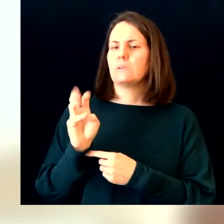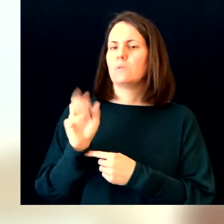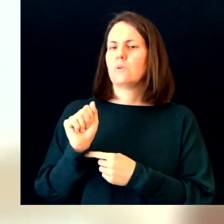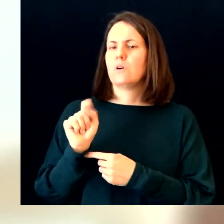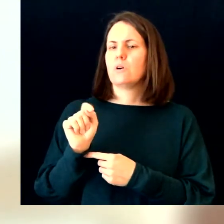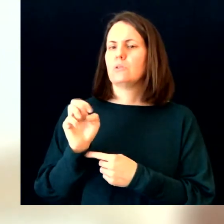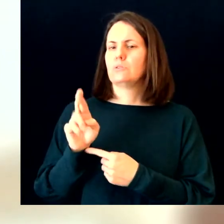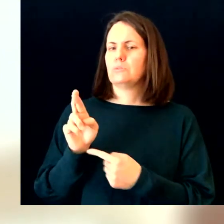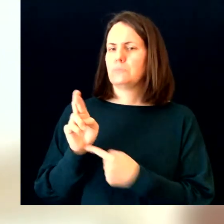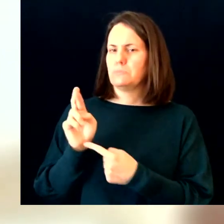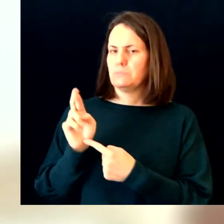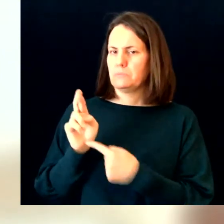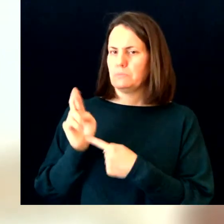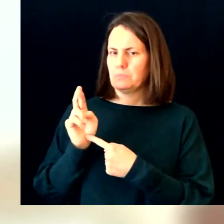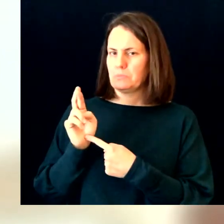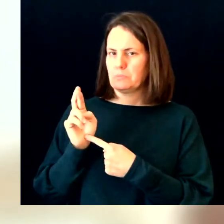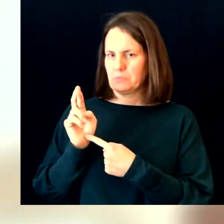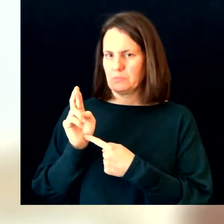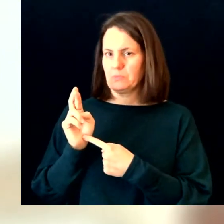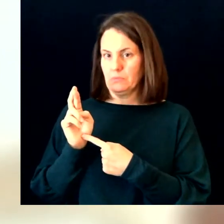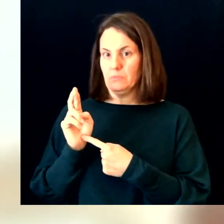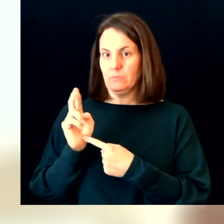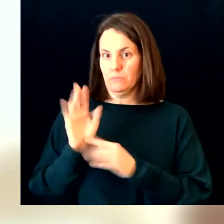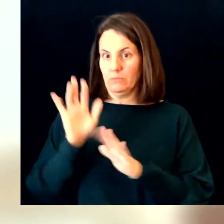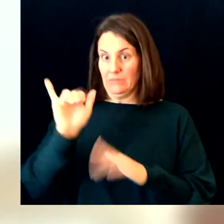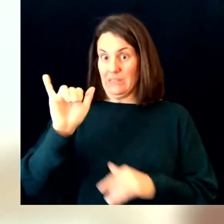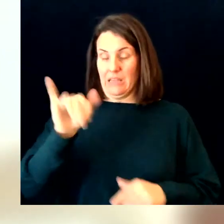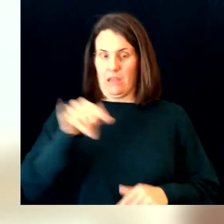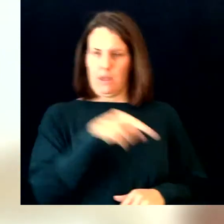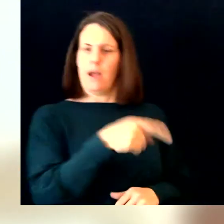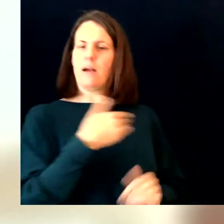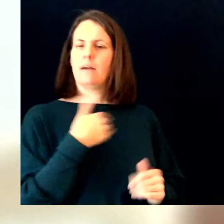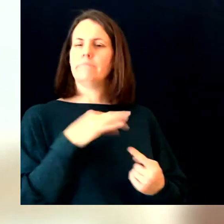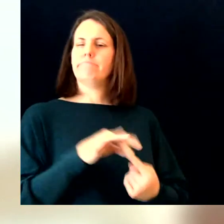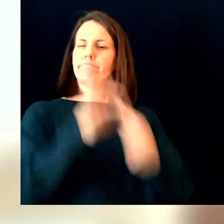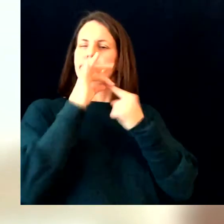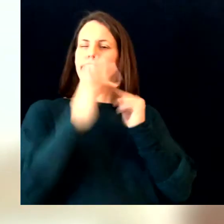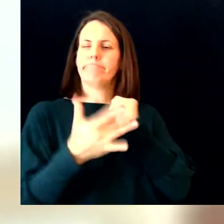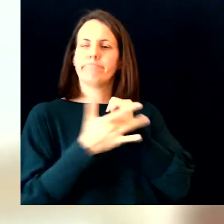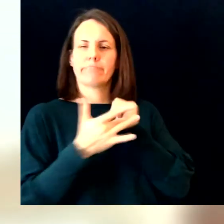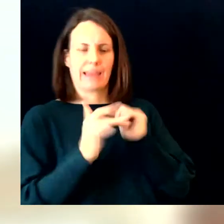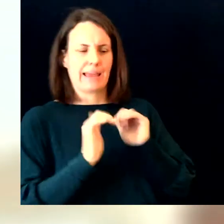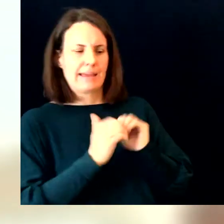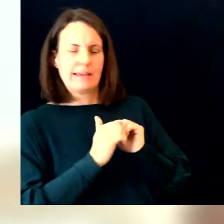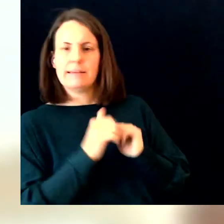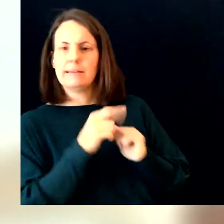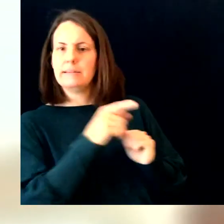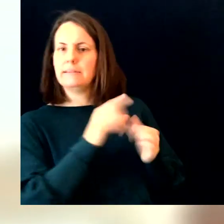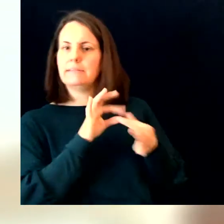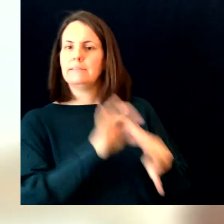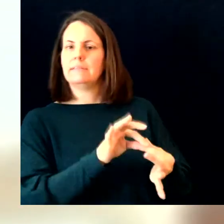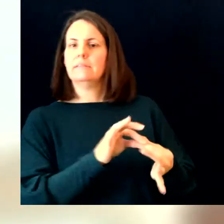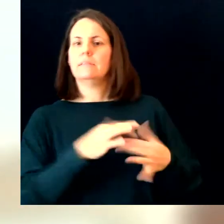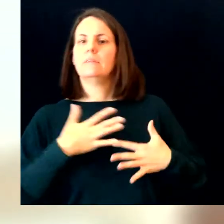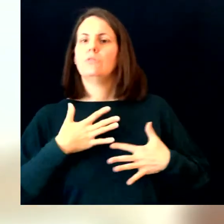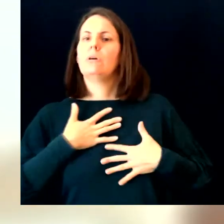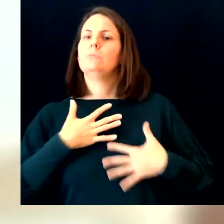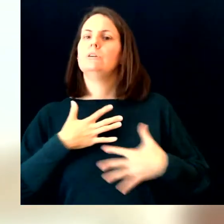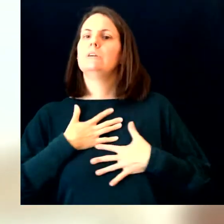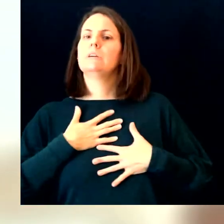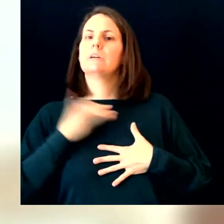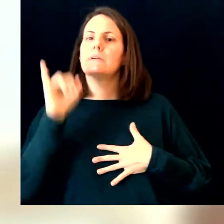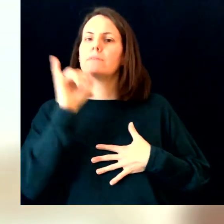of respiratory virus infections ever. So it has been in a lot of different jurisdictions. In